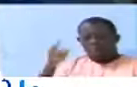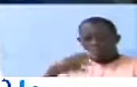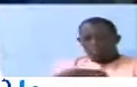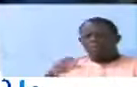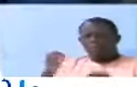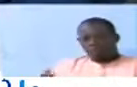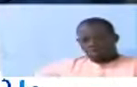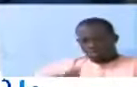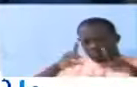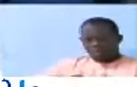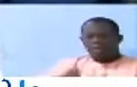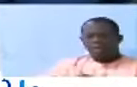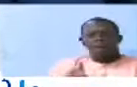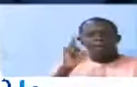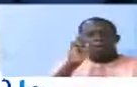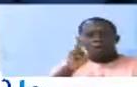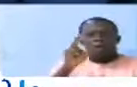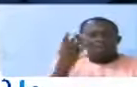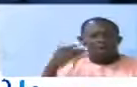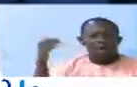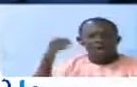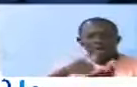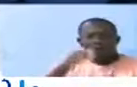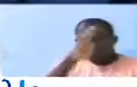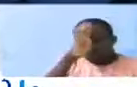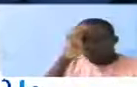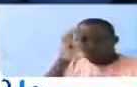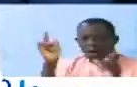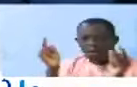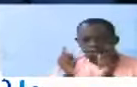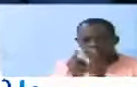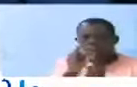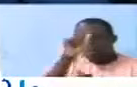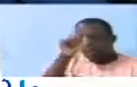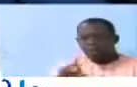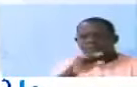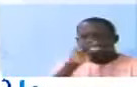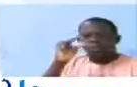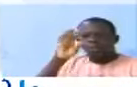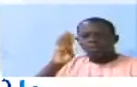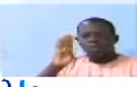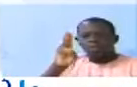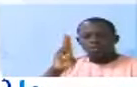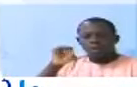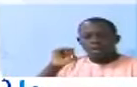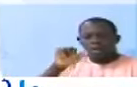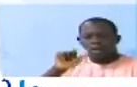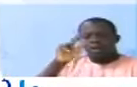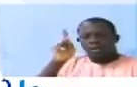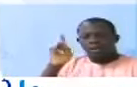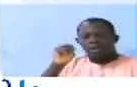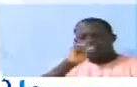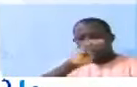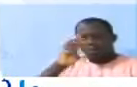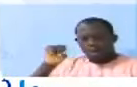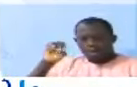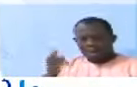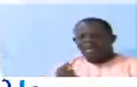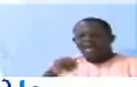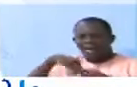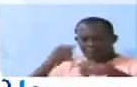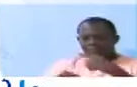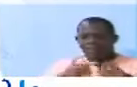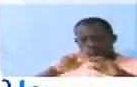with somebody called Bula Keme. After I discussed with him and exchanged greetings, he asked